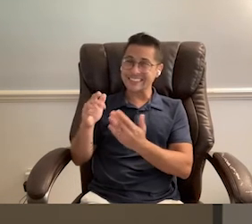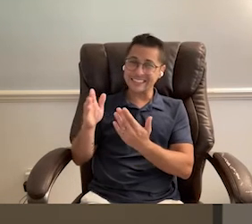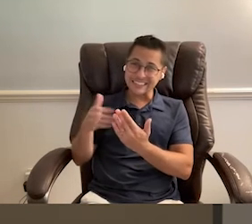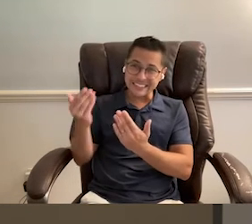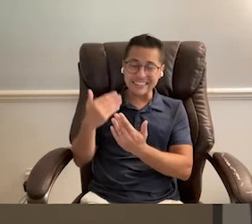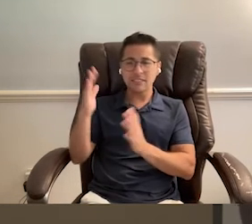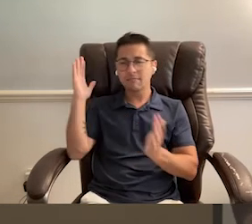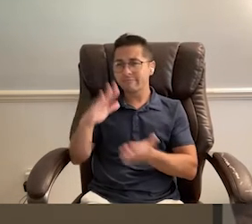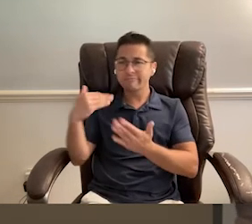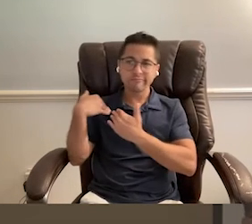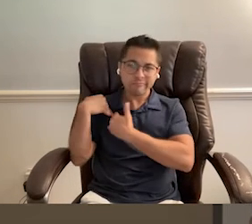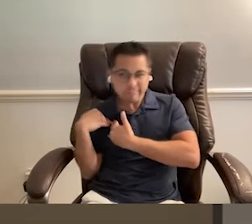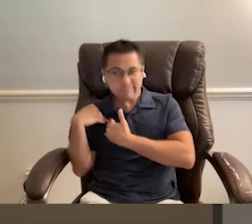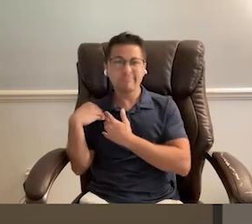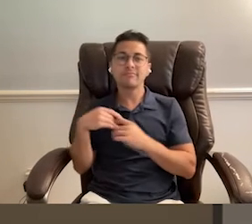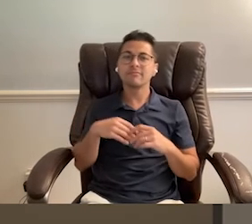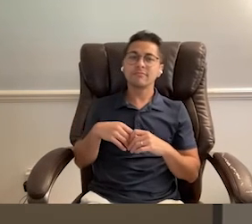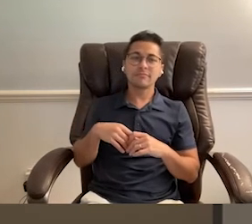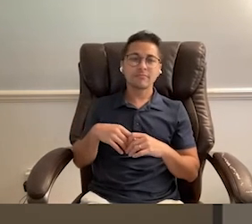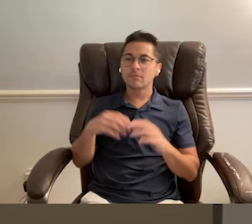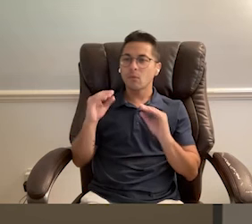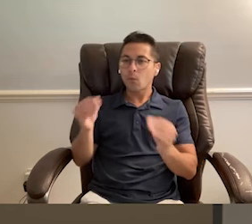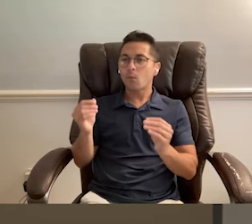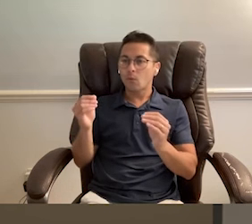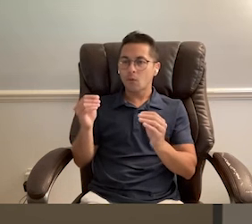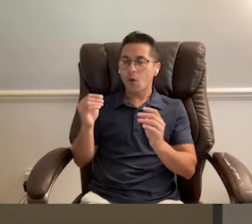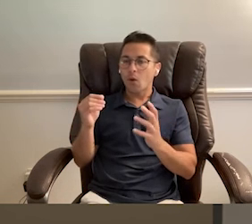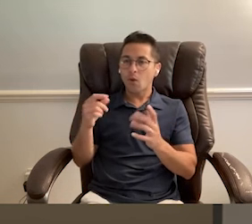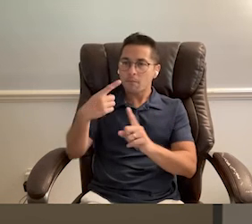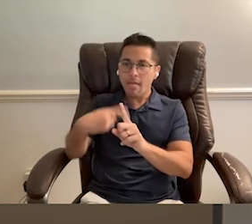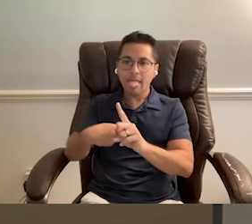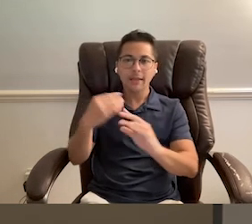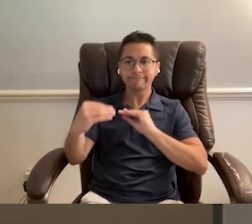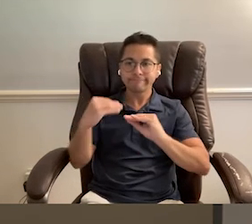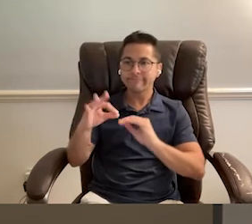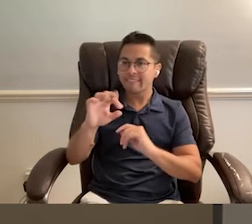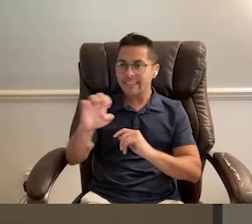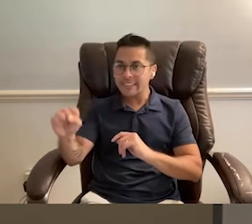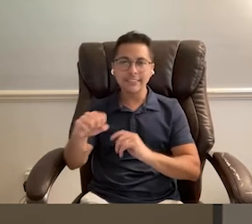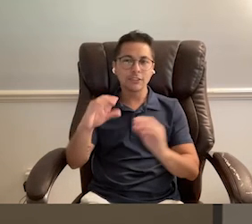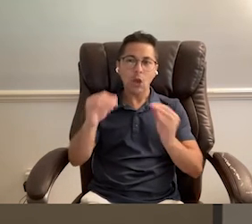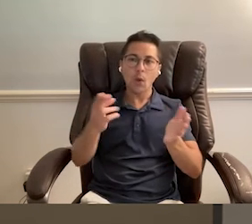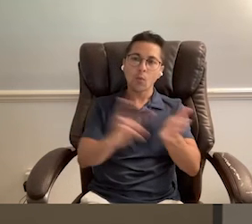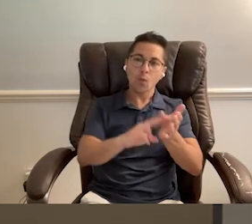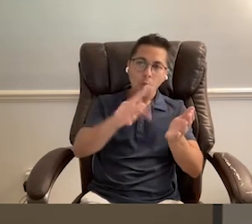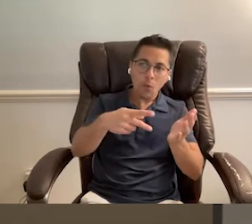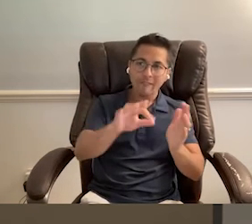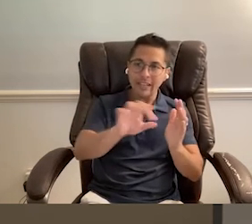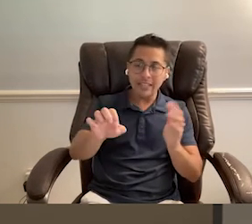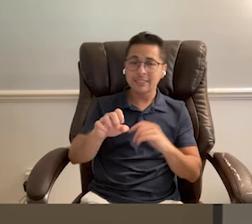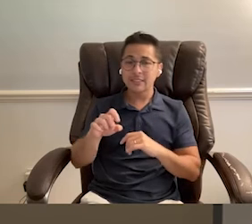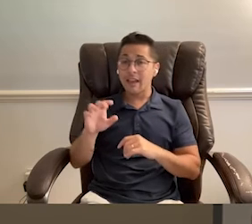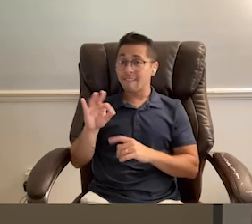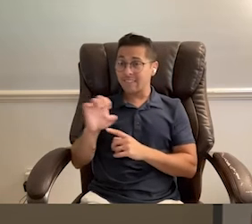it with no cost. So there's no monthly maintenance fees, there's no enrollment fee. Really our fees are tied to our investment